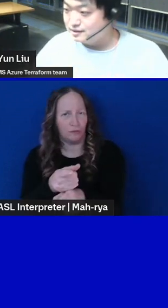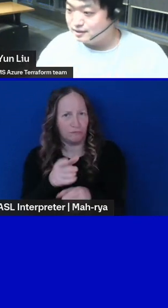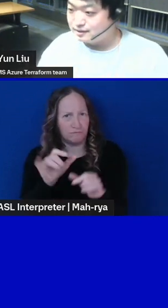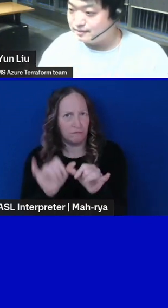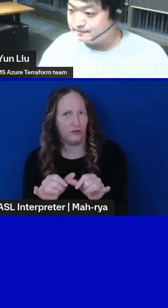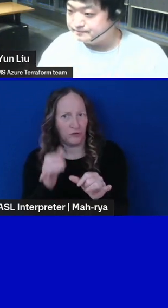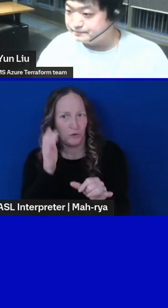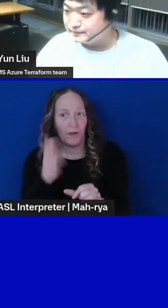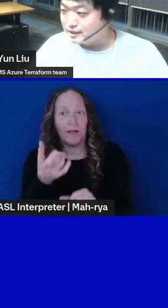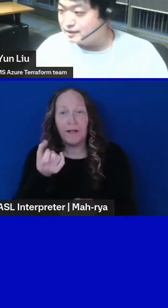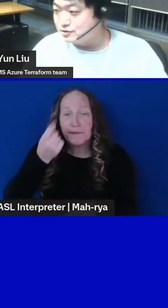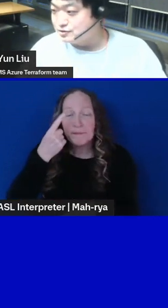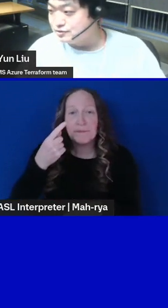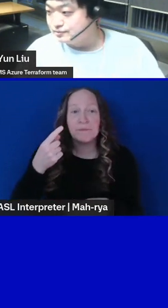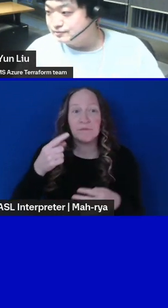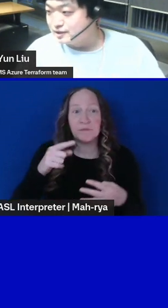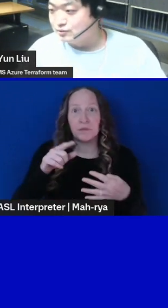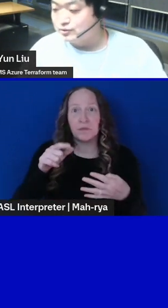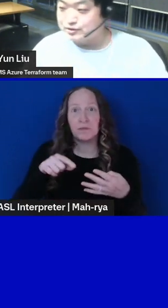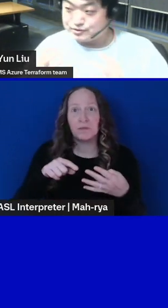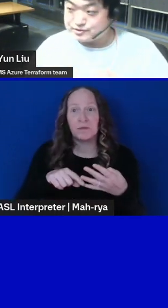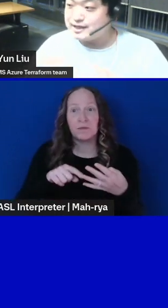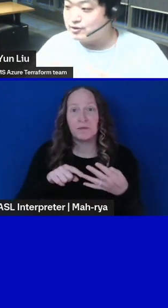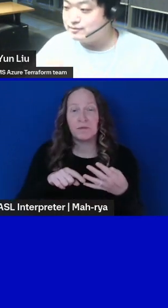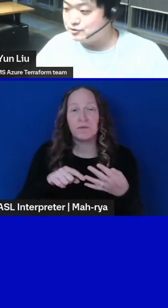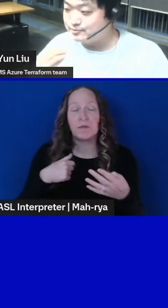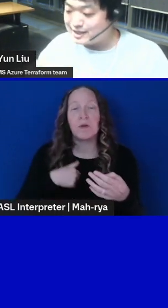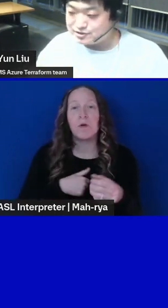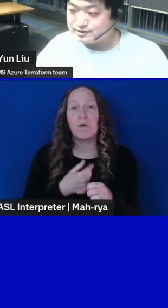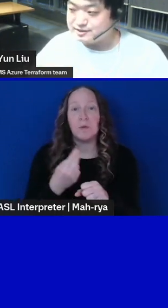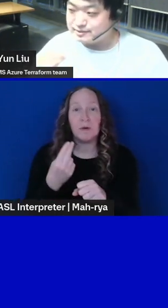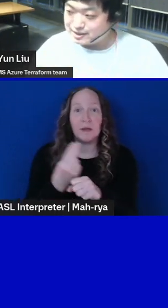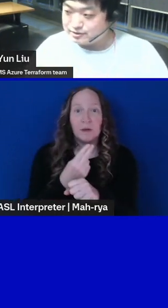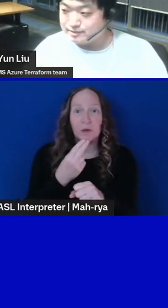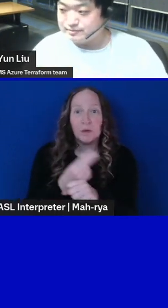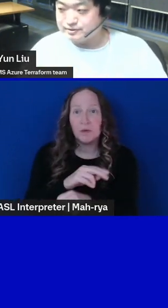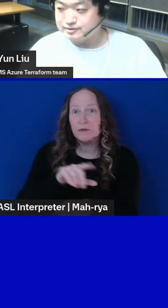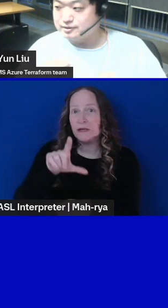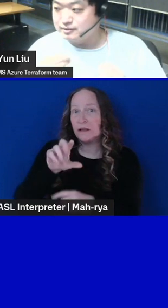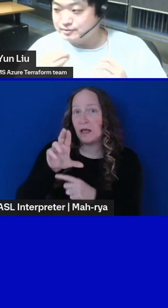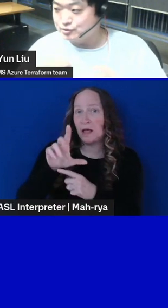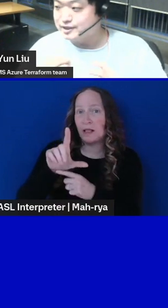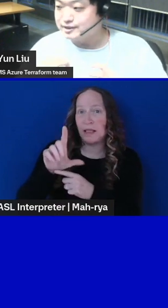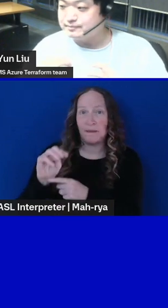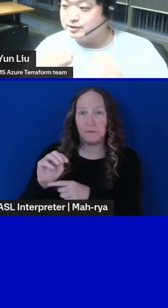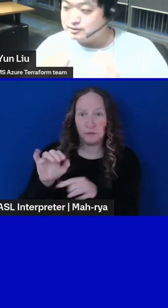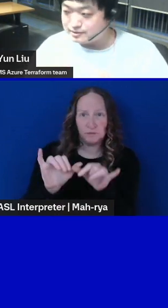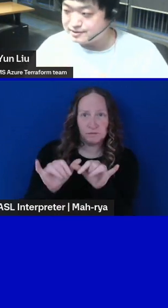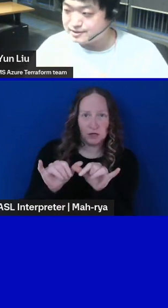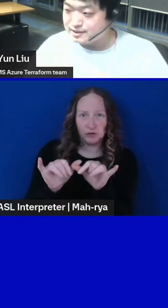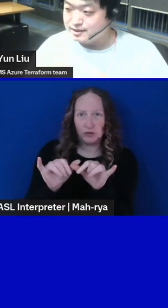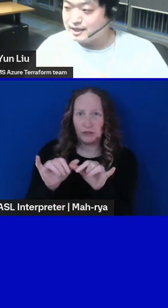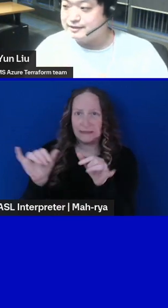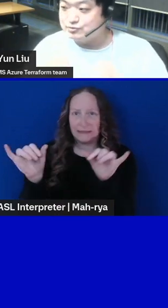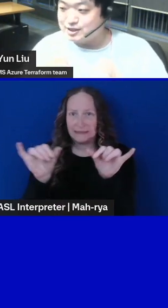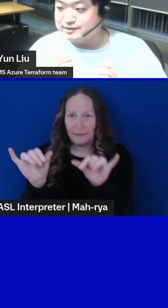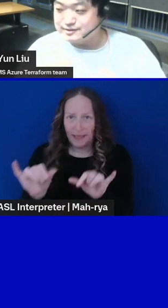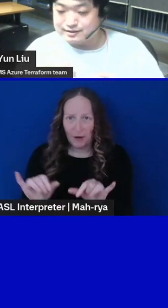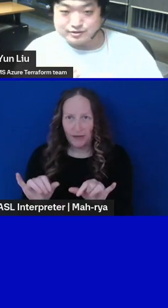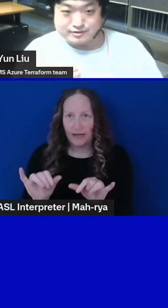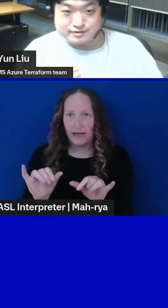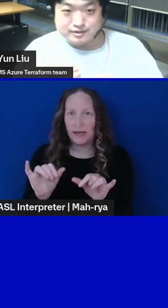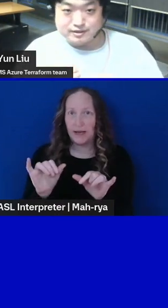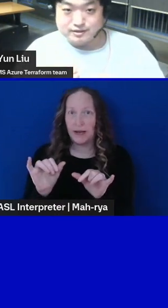this um, into we will use ALM to measure the similarity between the purpose and